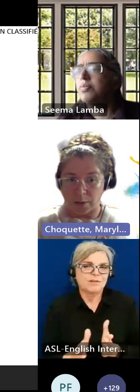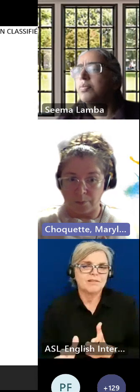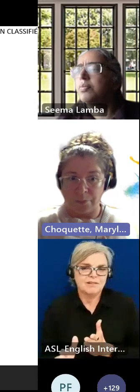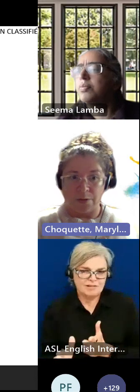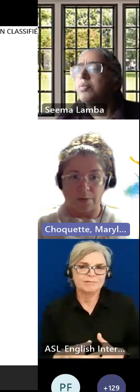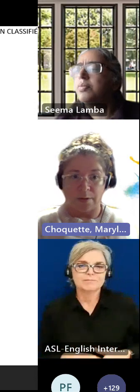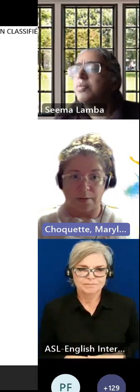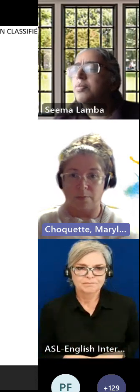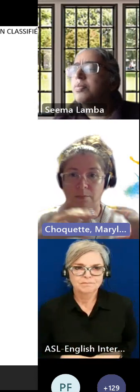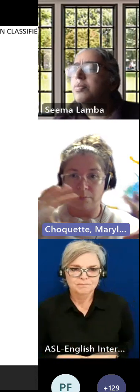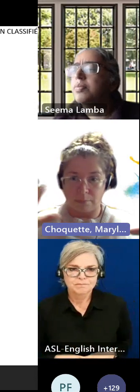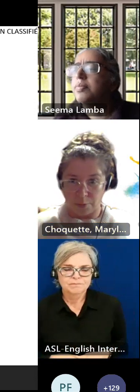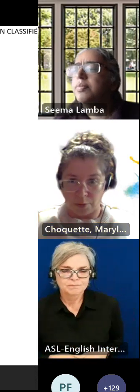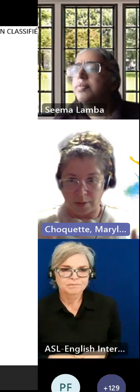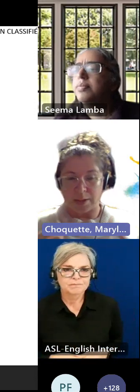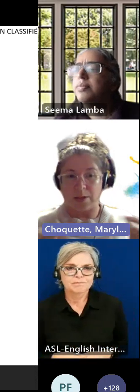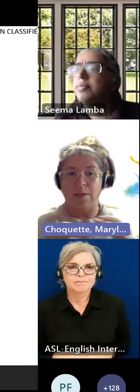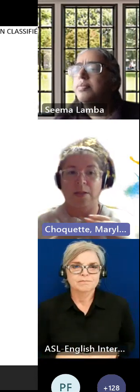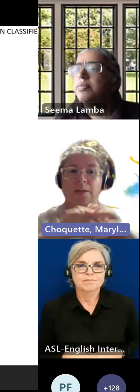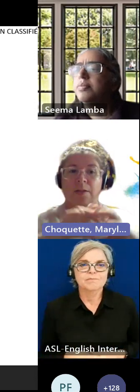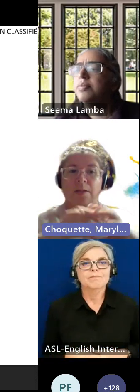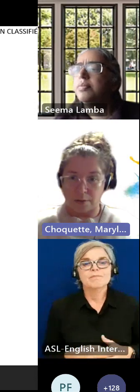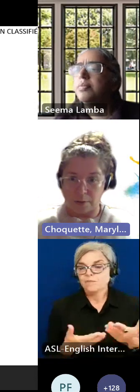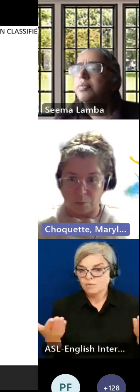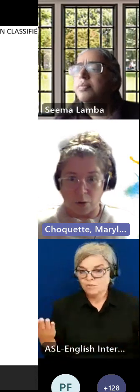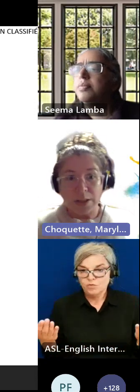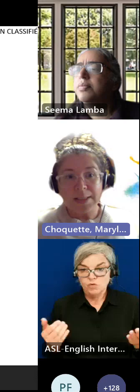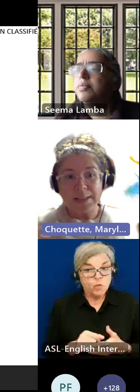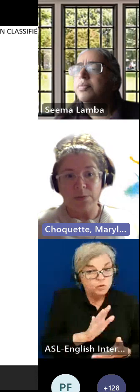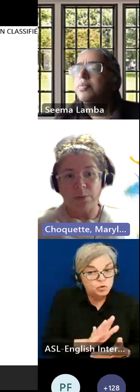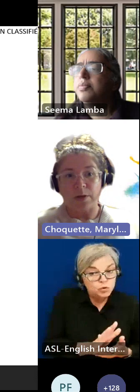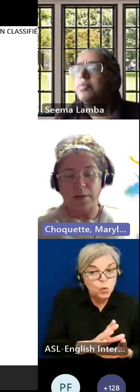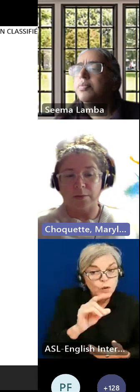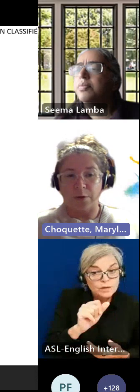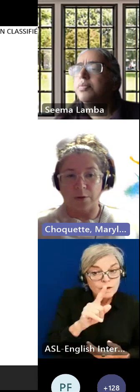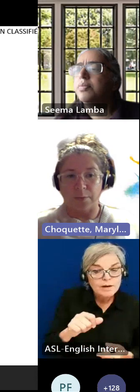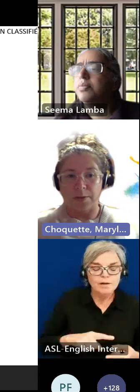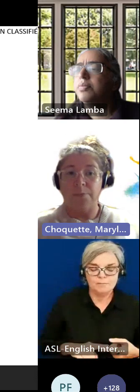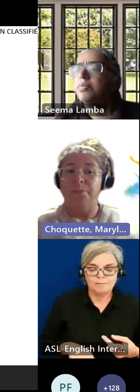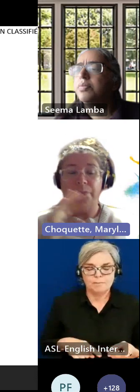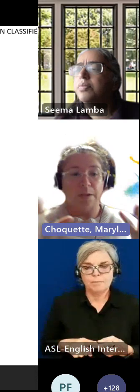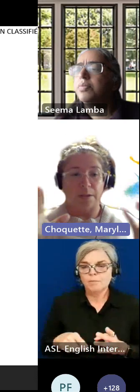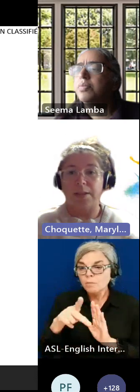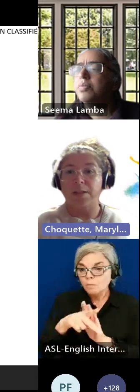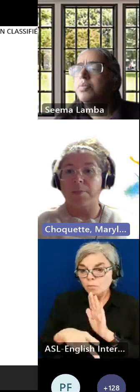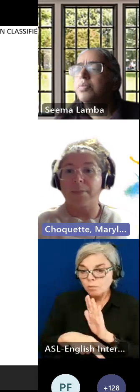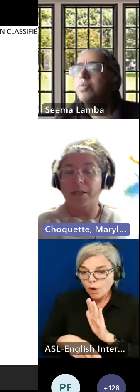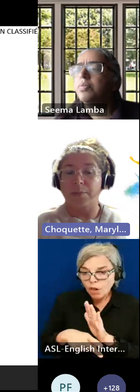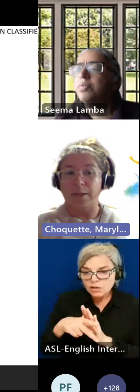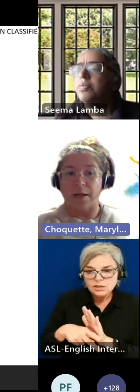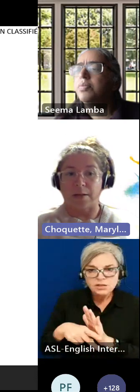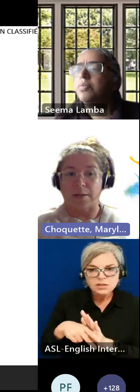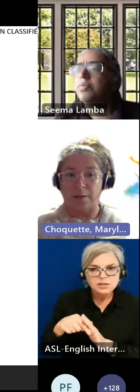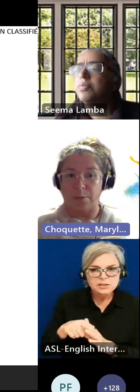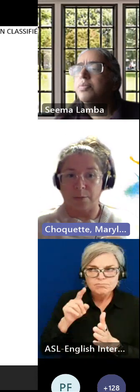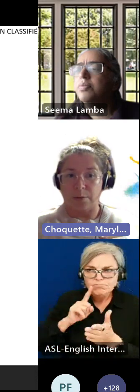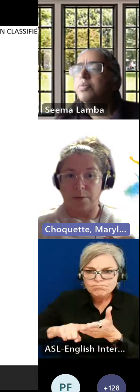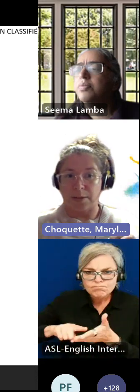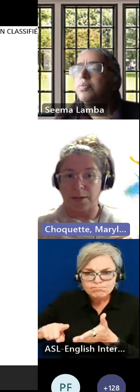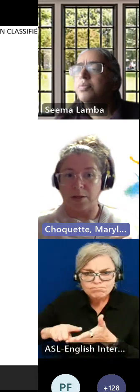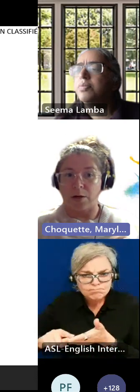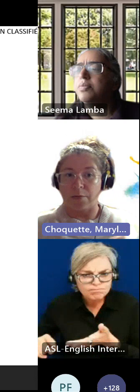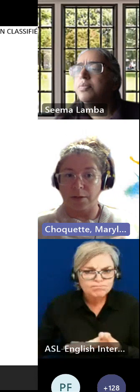about to create. So there's your data, there's policy work involvement. It's a big task.